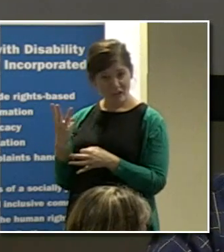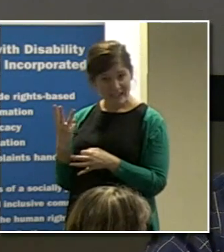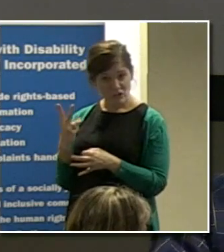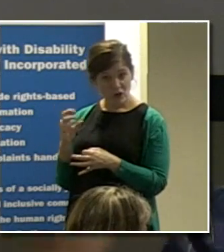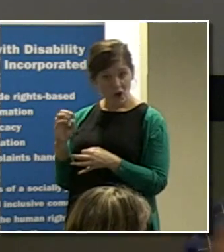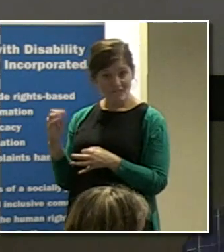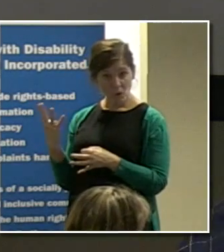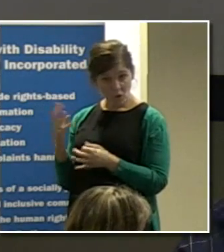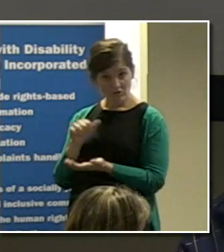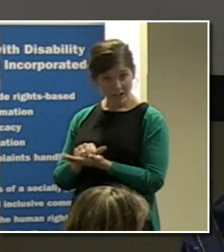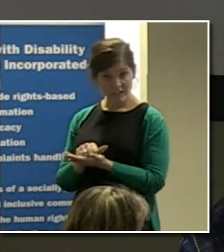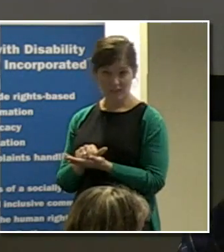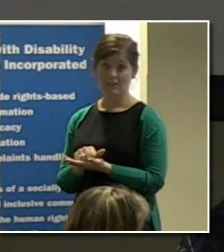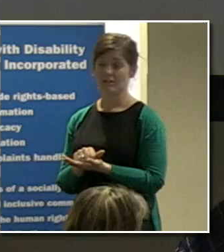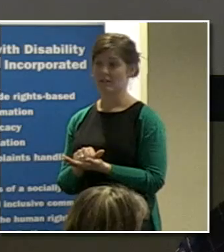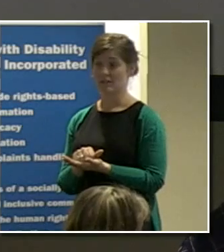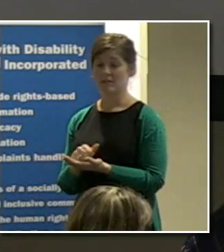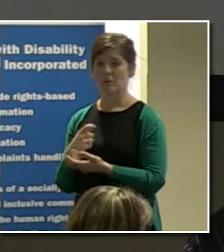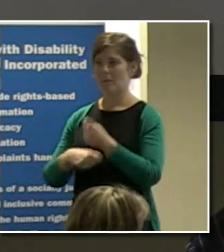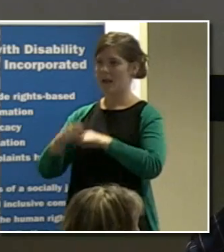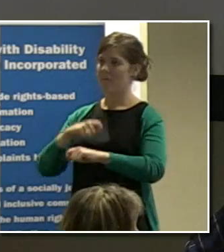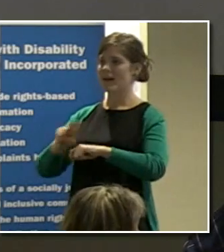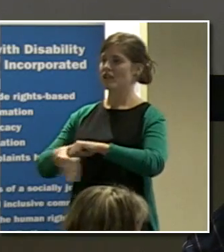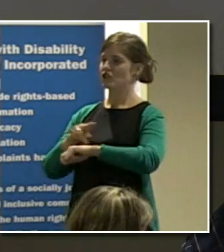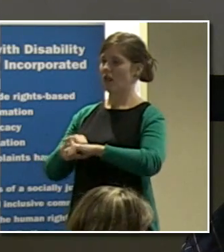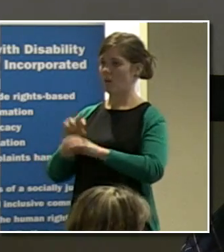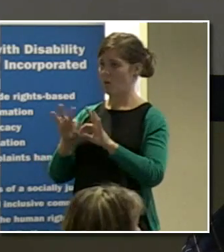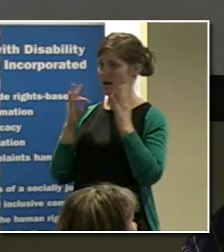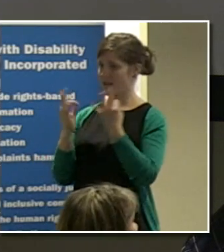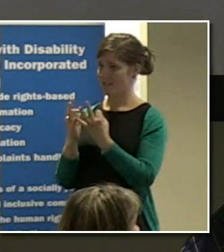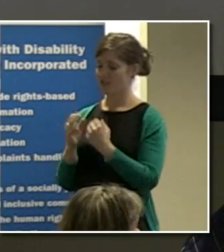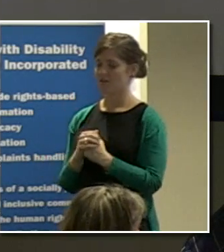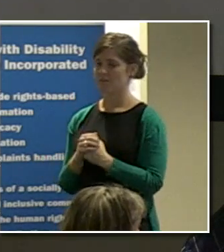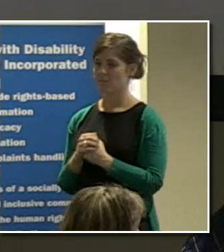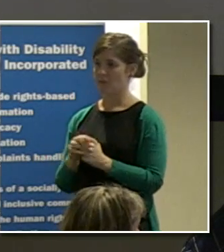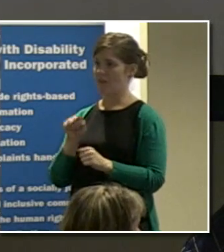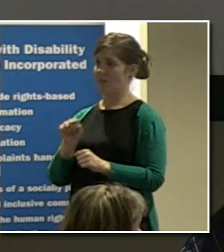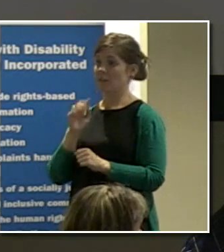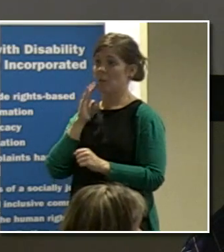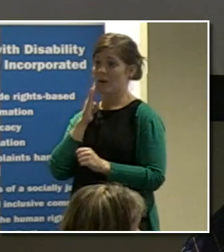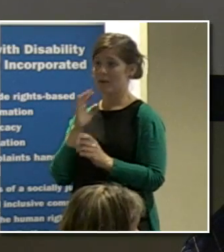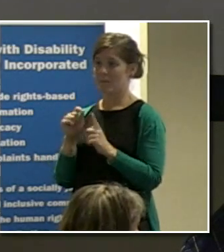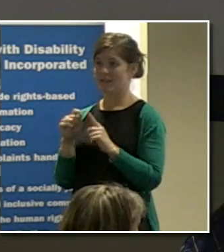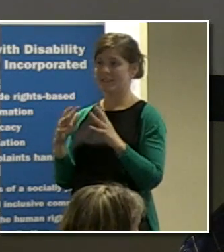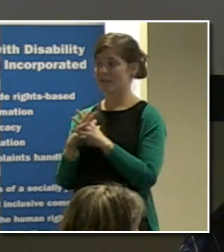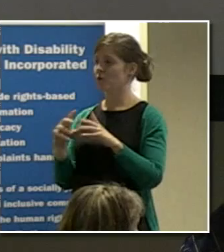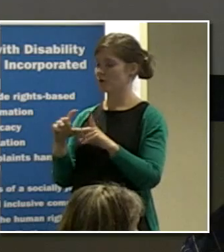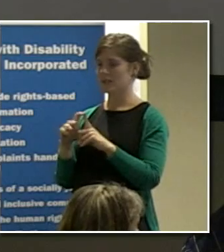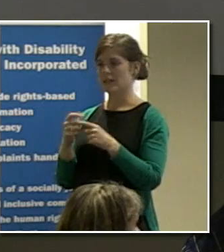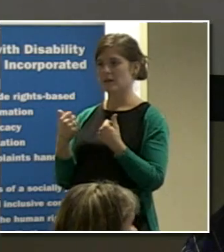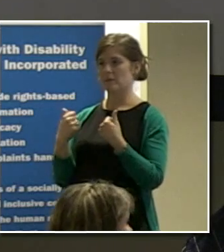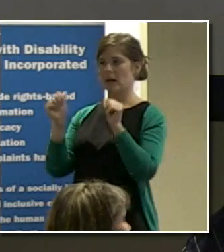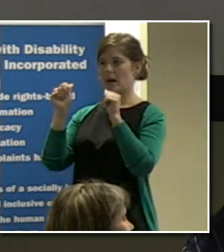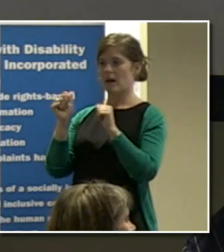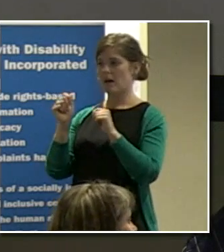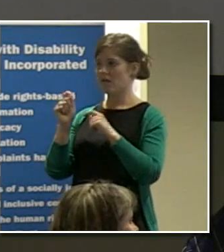2003-04. We did that, we actually became national. This was the year that PWD Australia actually became